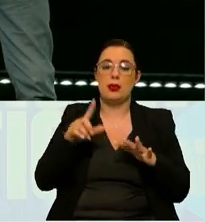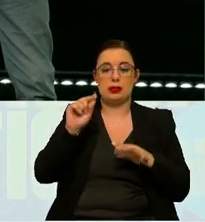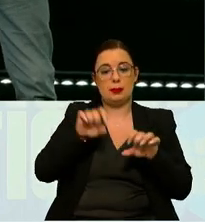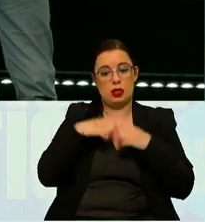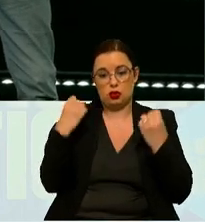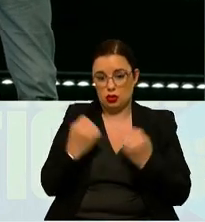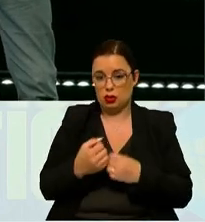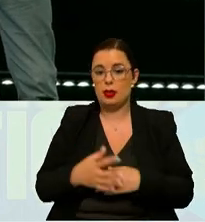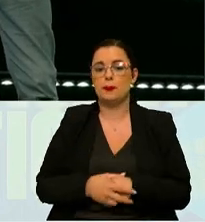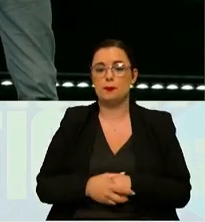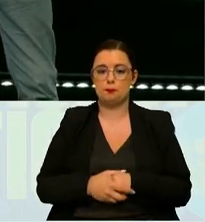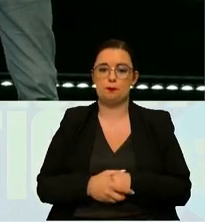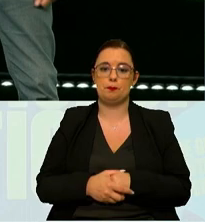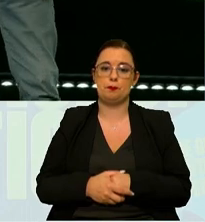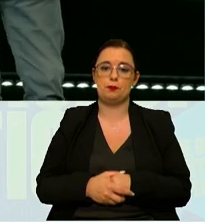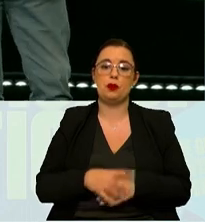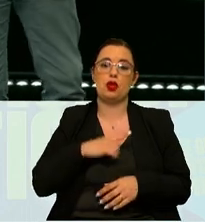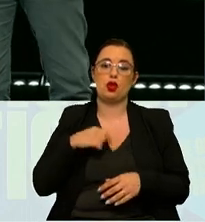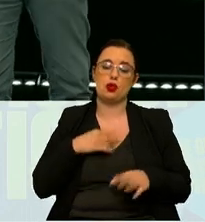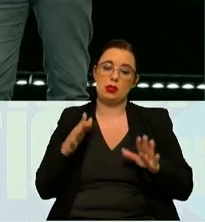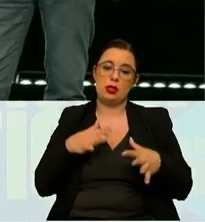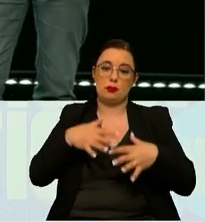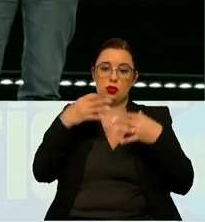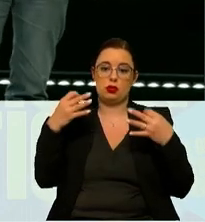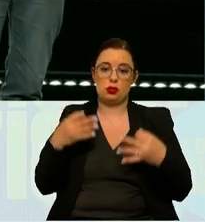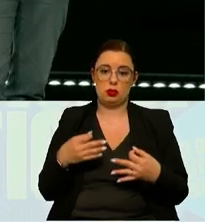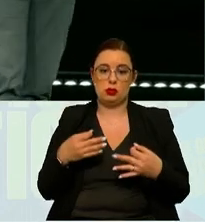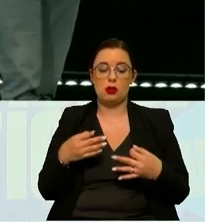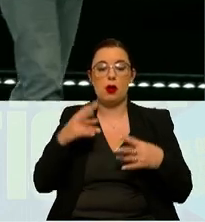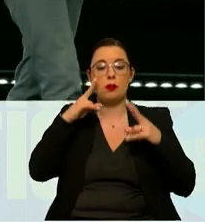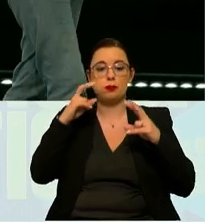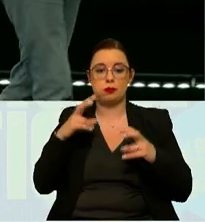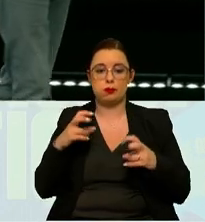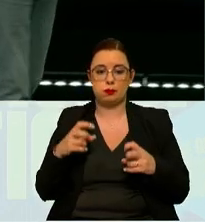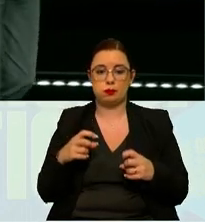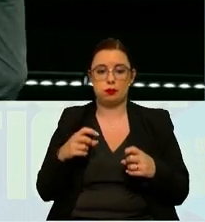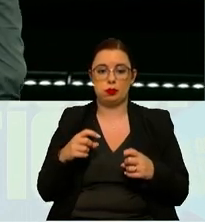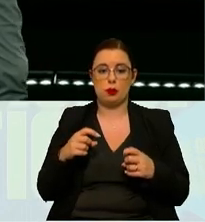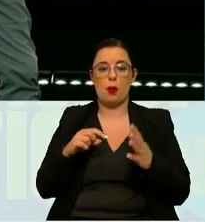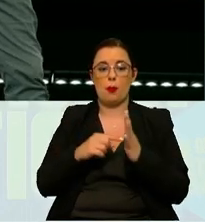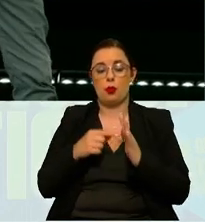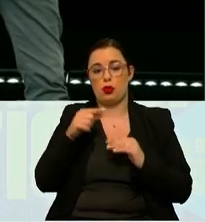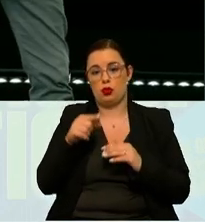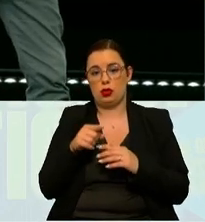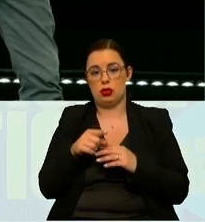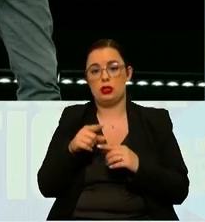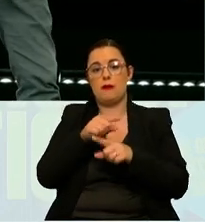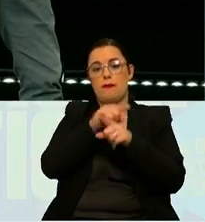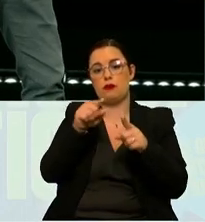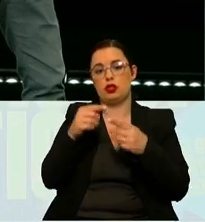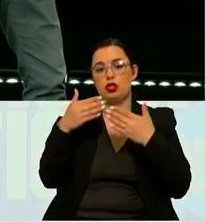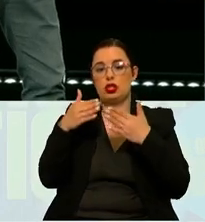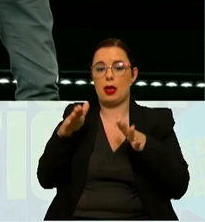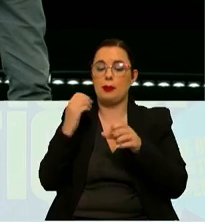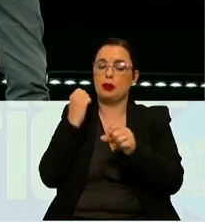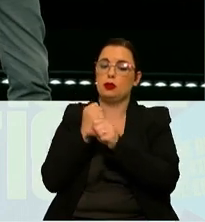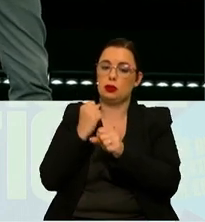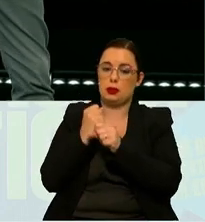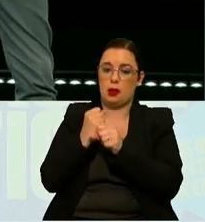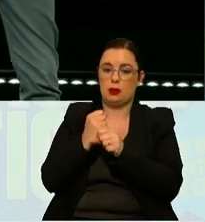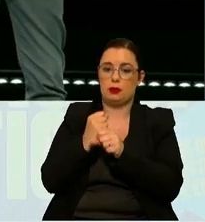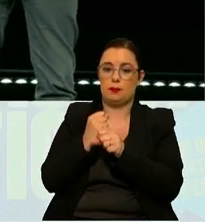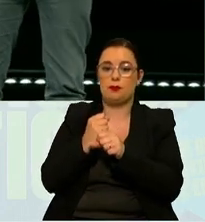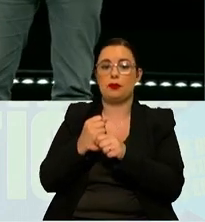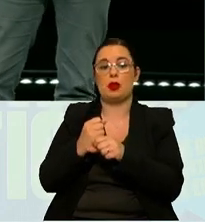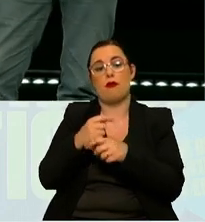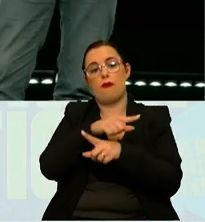society. We need to make sure that even from the research starting point, we open up the way that we are collaborating and we subject